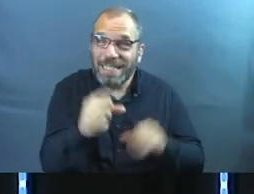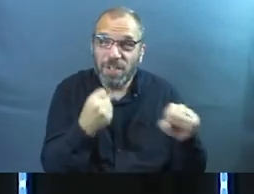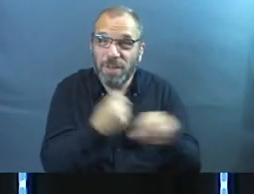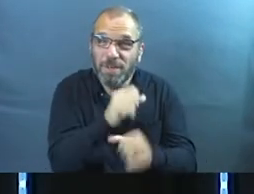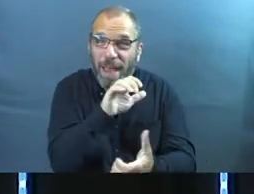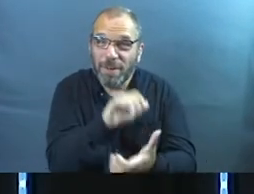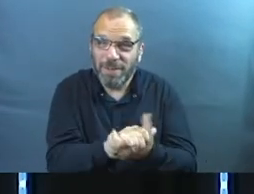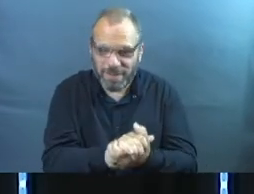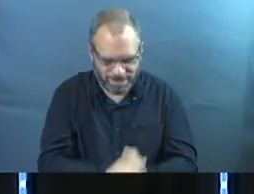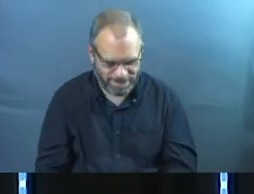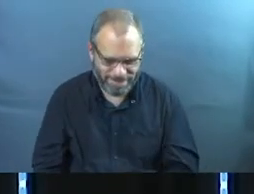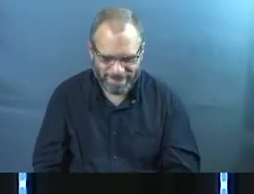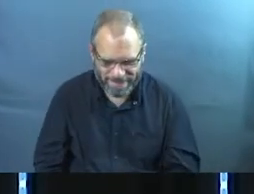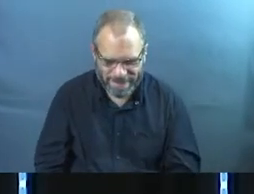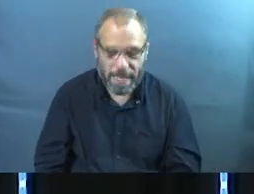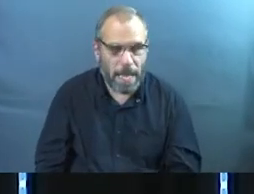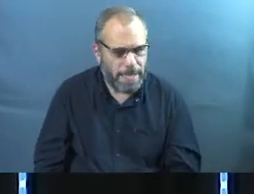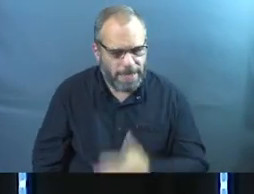Yeah.